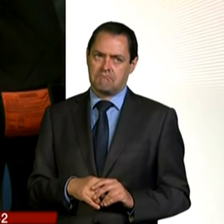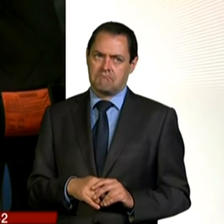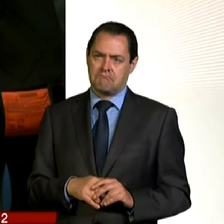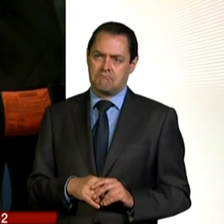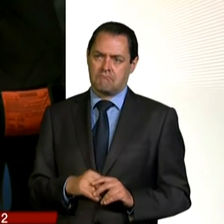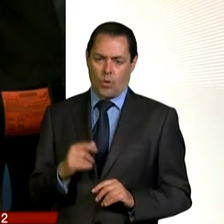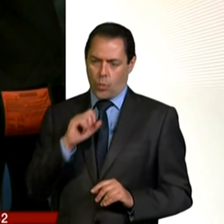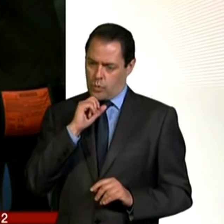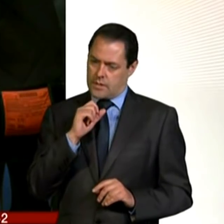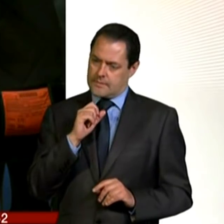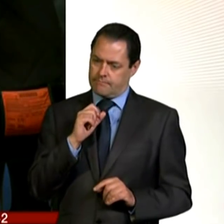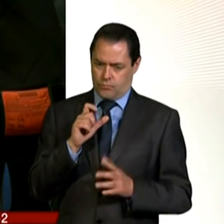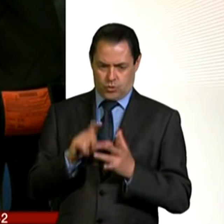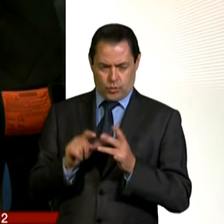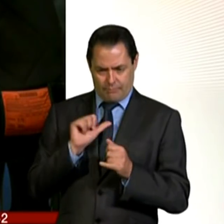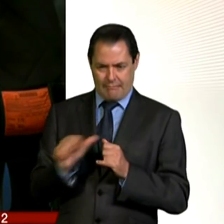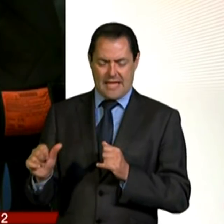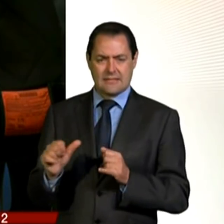shirk nothing,